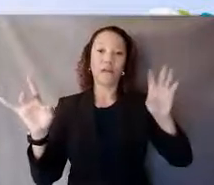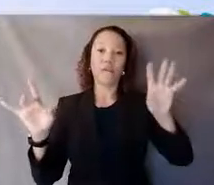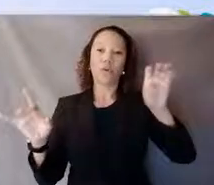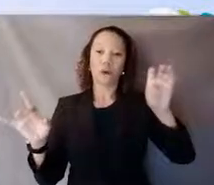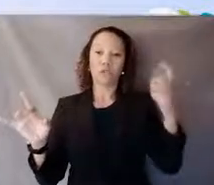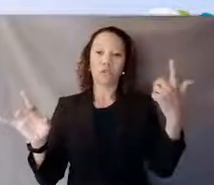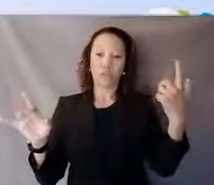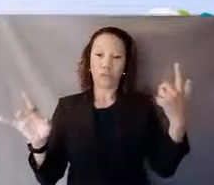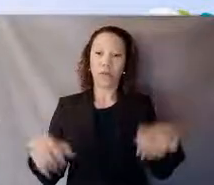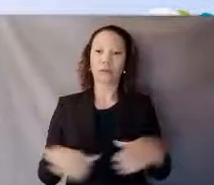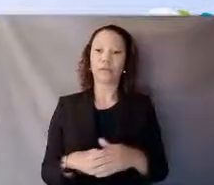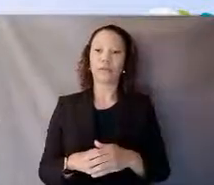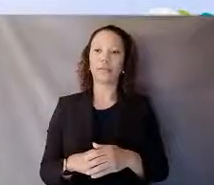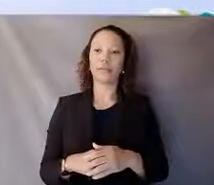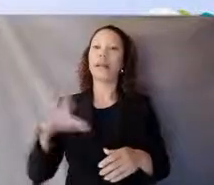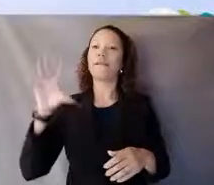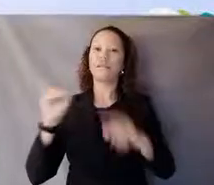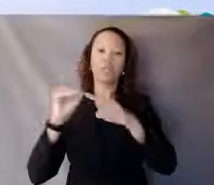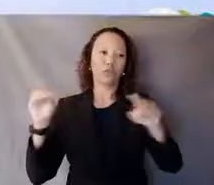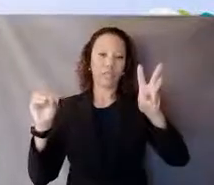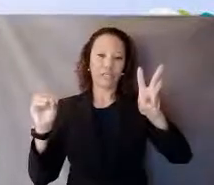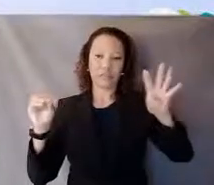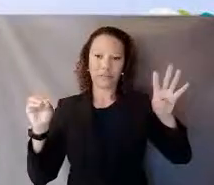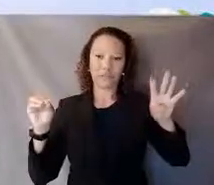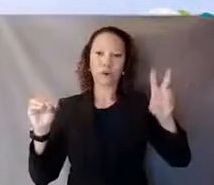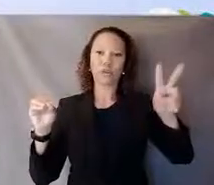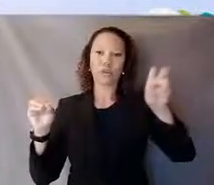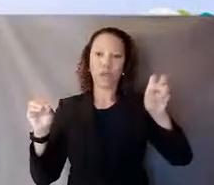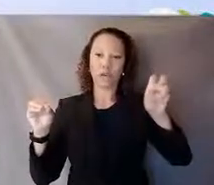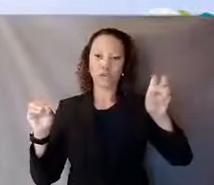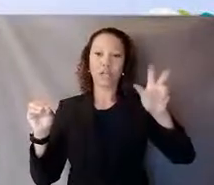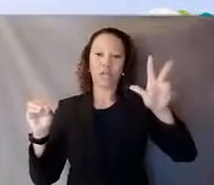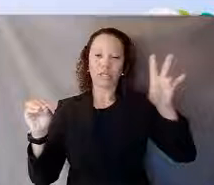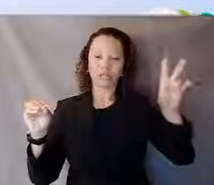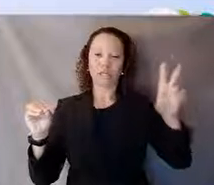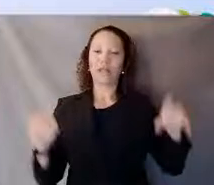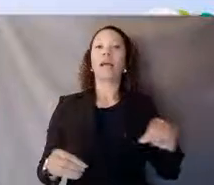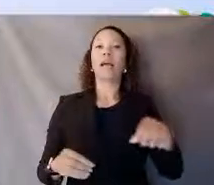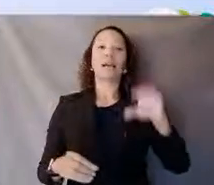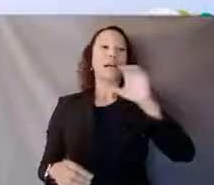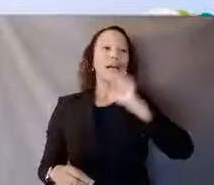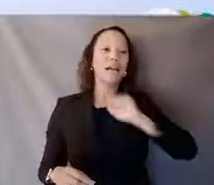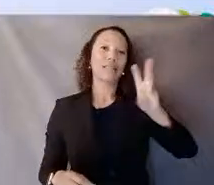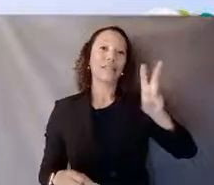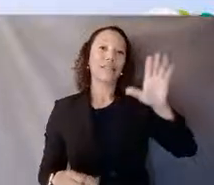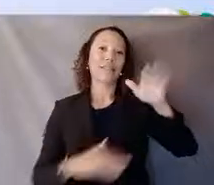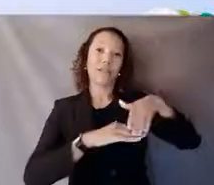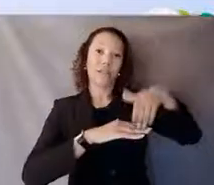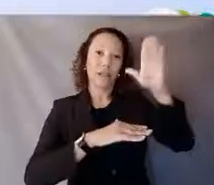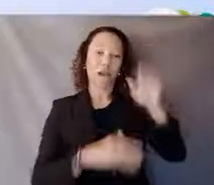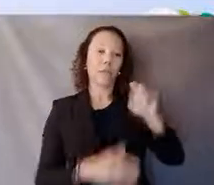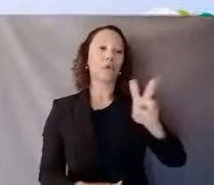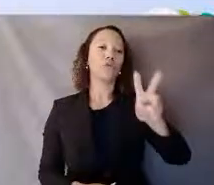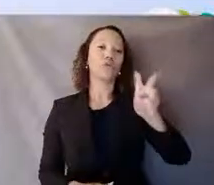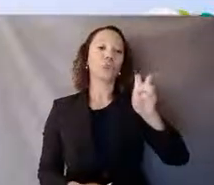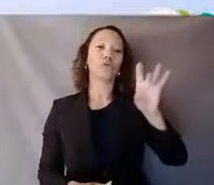421. In ages 50 through 64, there are 237. And in ages 65 and over, there are